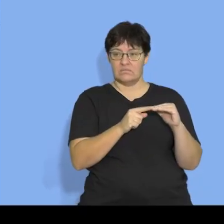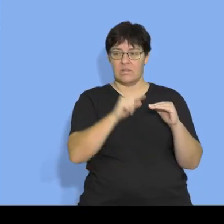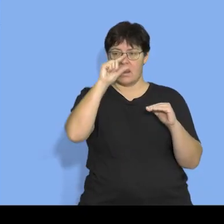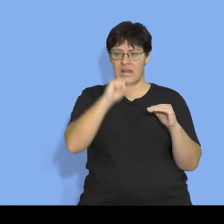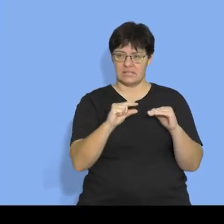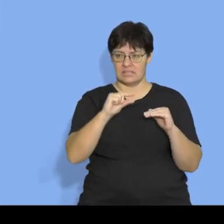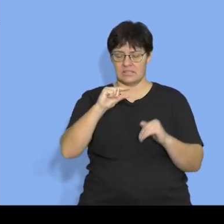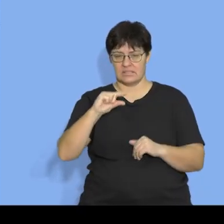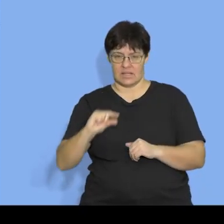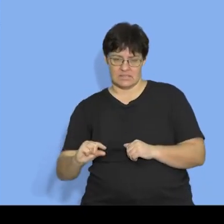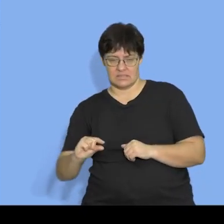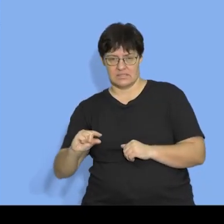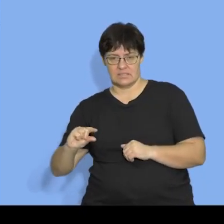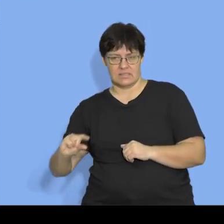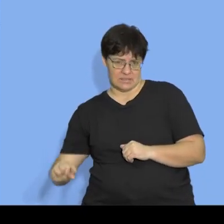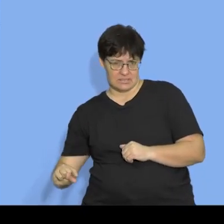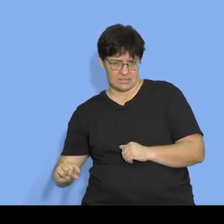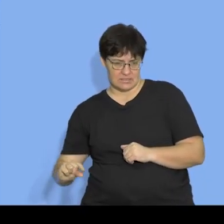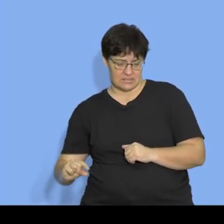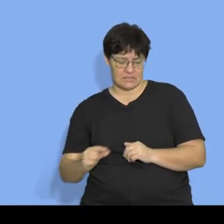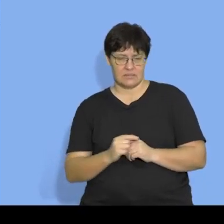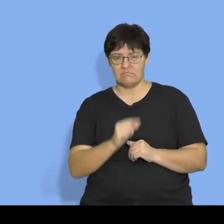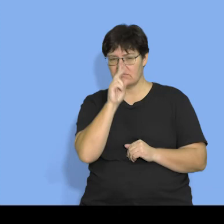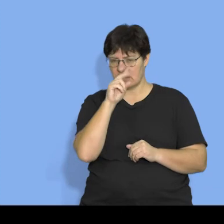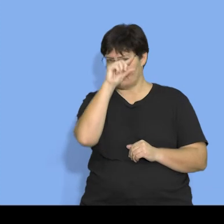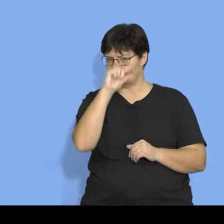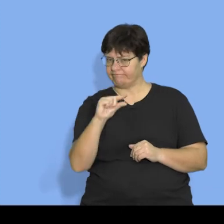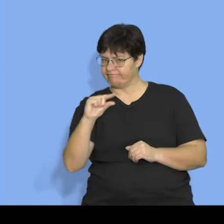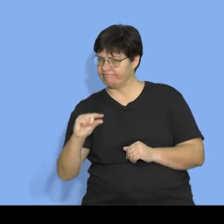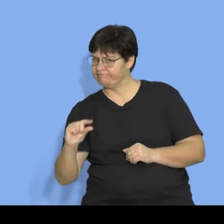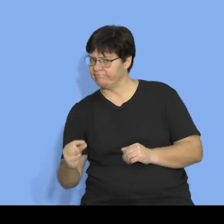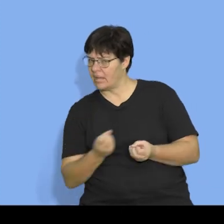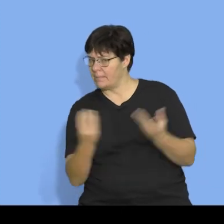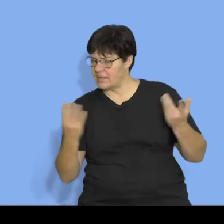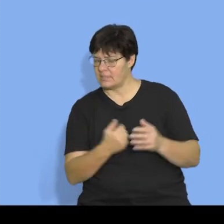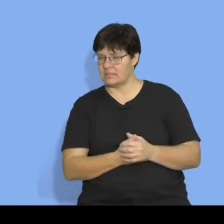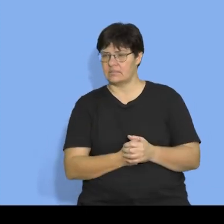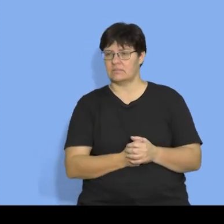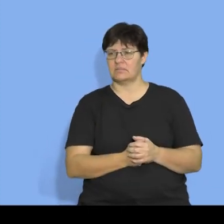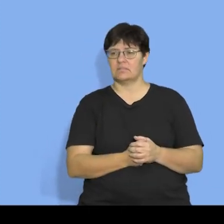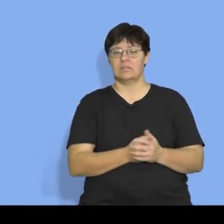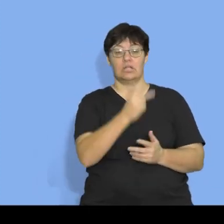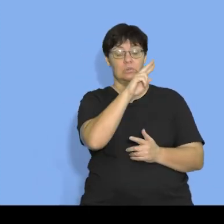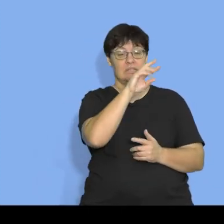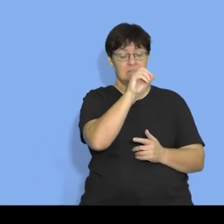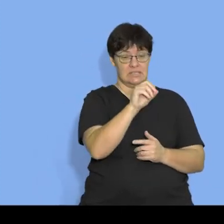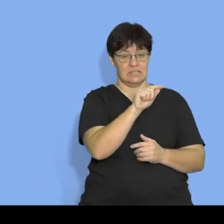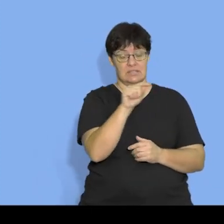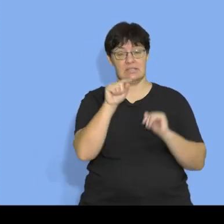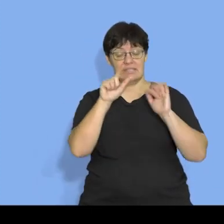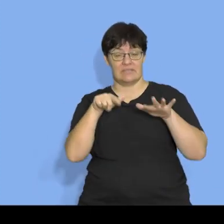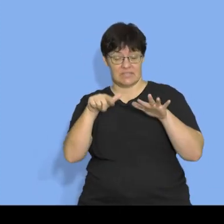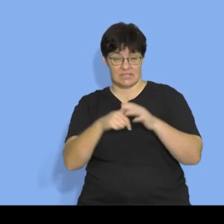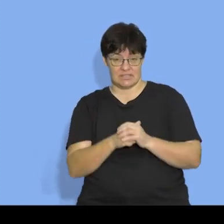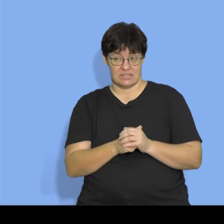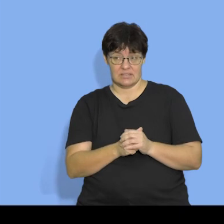getting smaller. Let's see how much it's getting smaller by. So to go from 20 to 17,